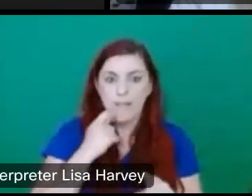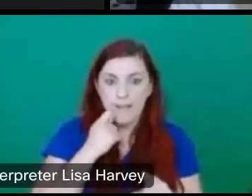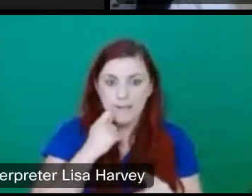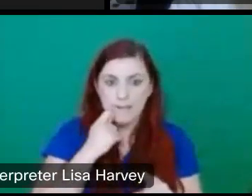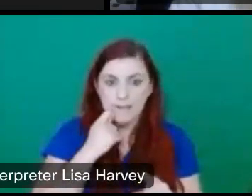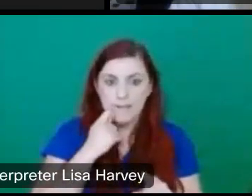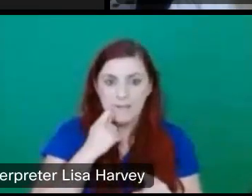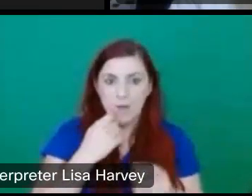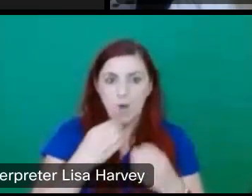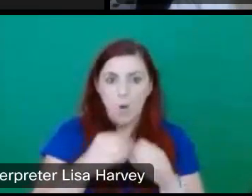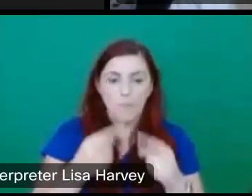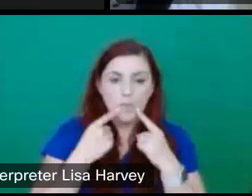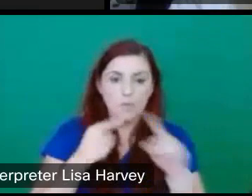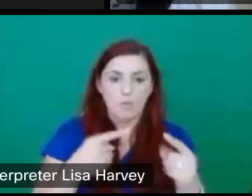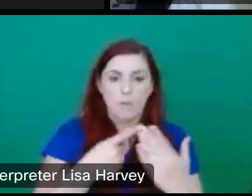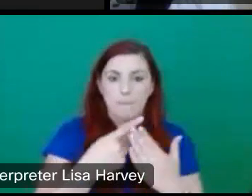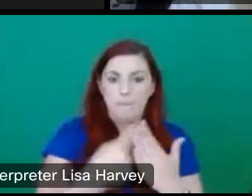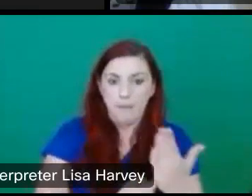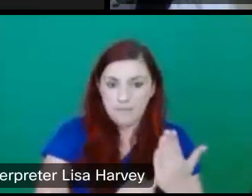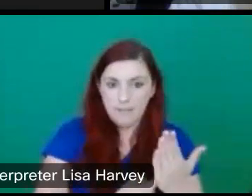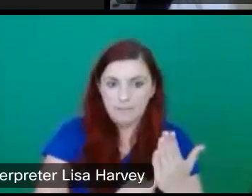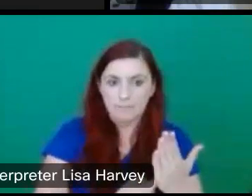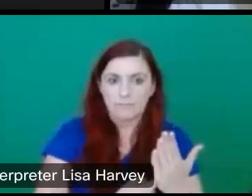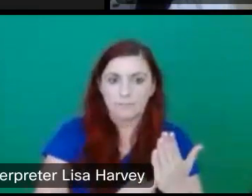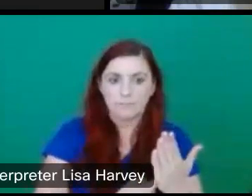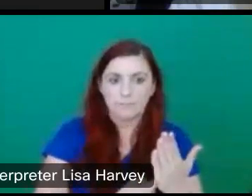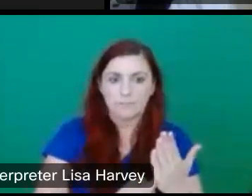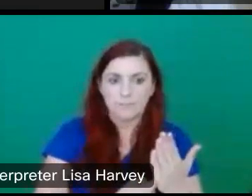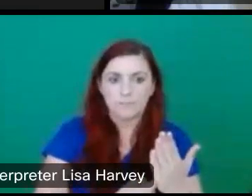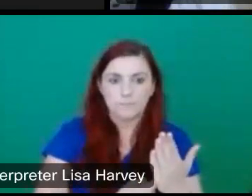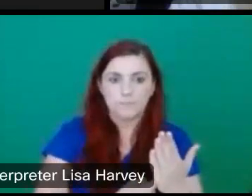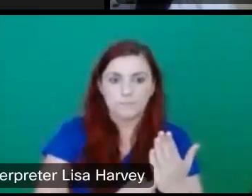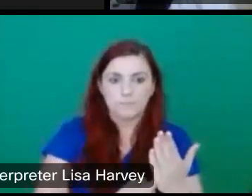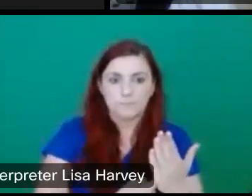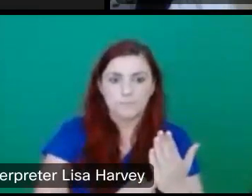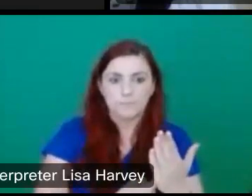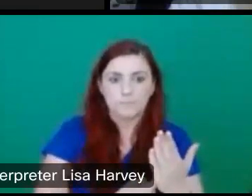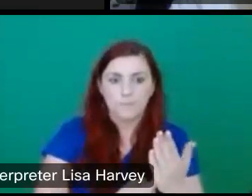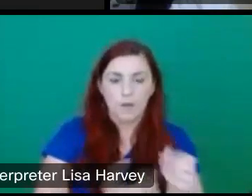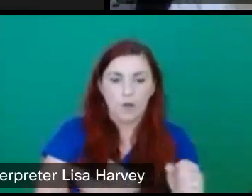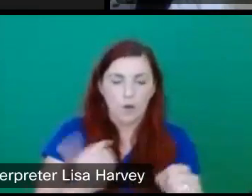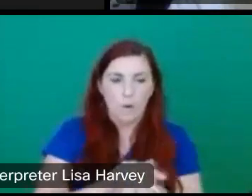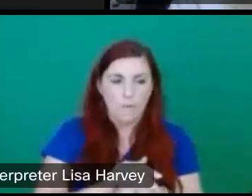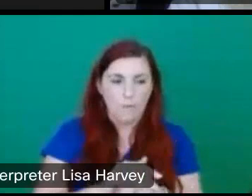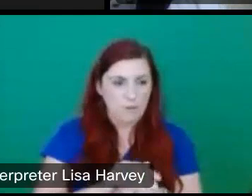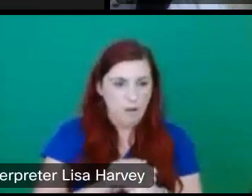the open disclosure policy, for example, the excellent HSE open disclosure policy, covers all of the